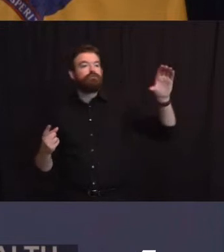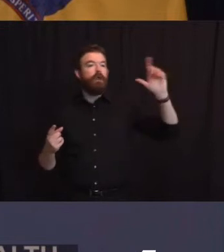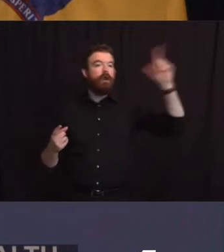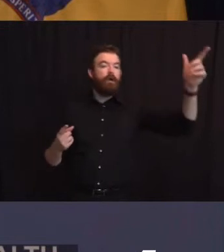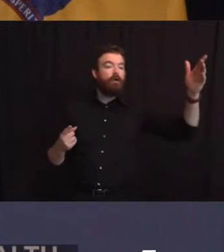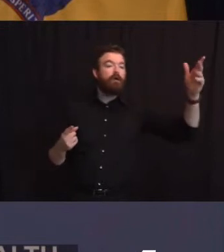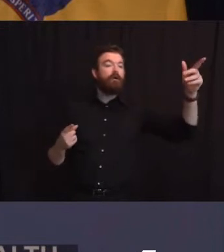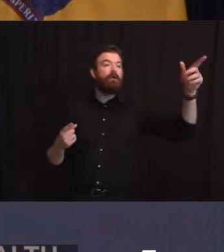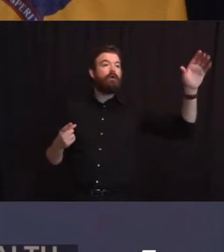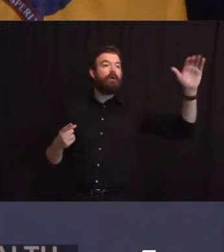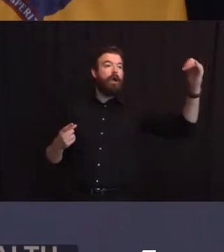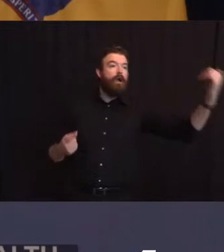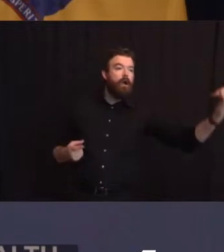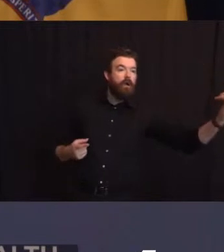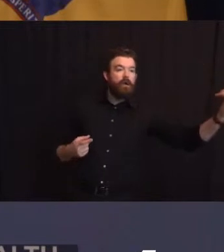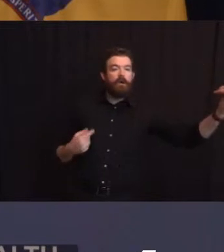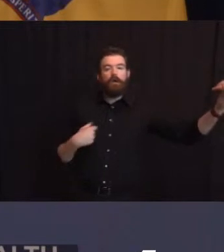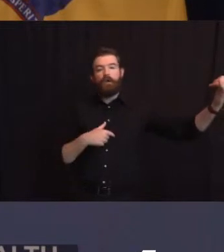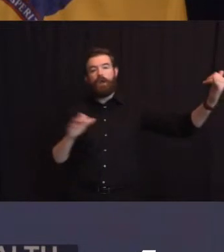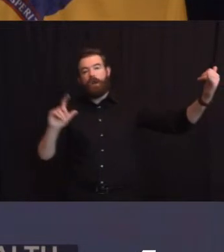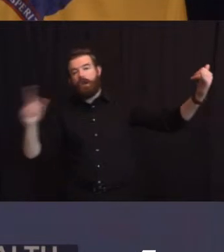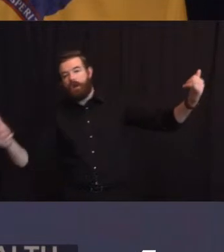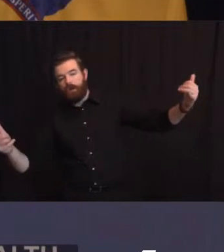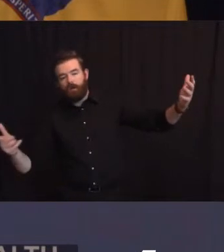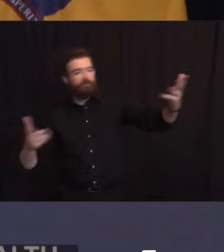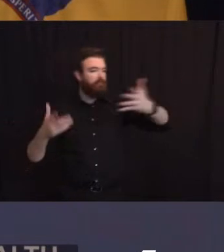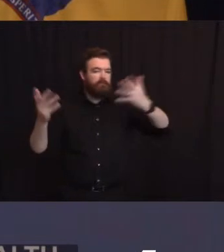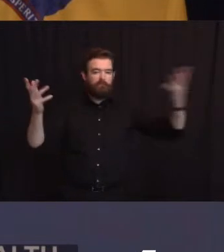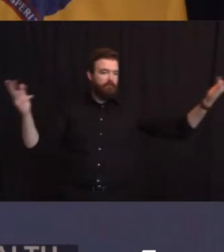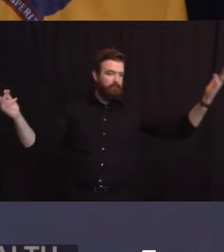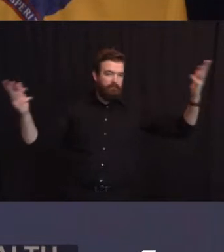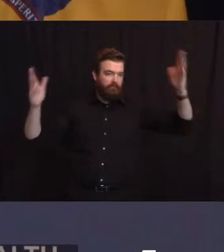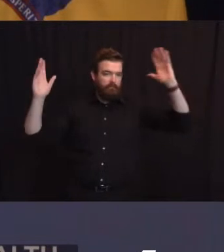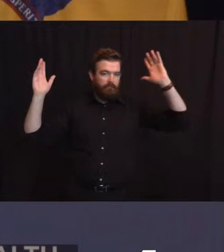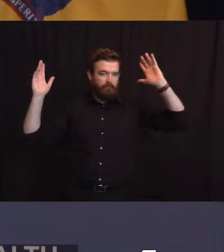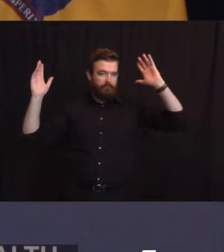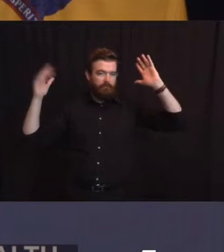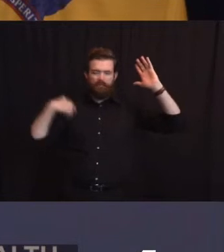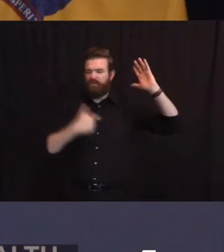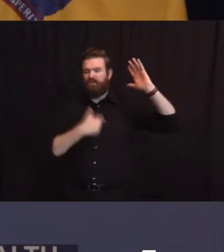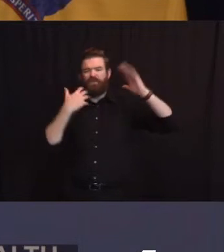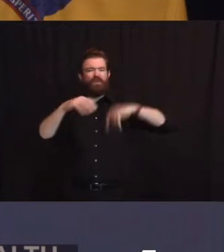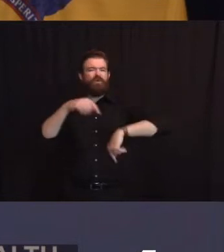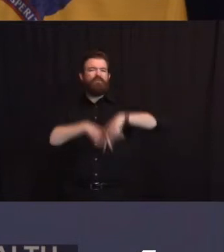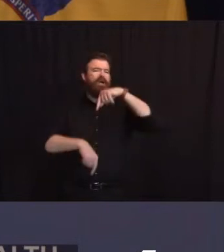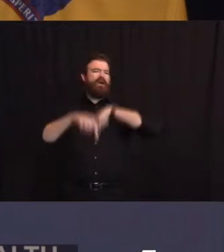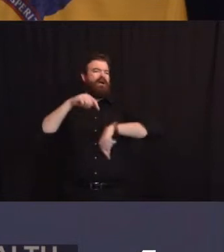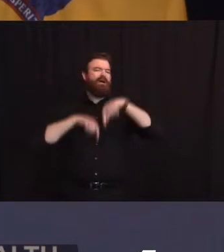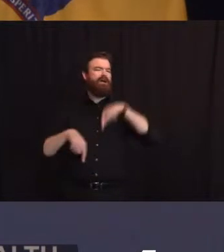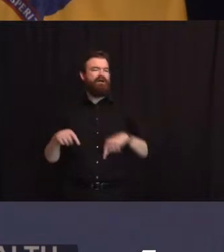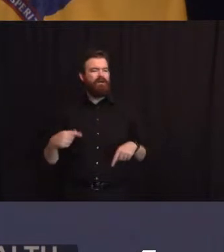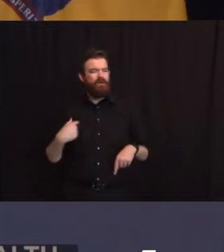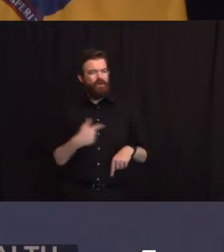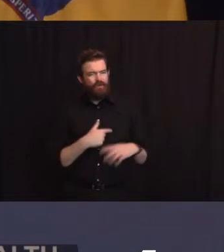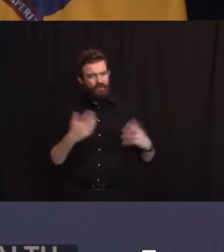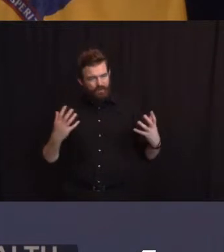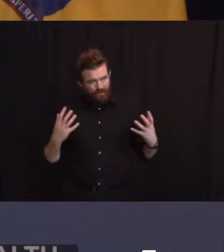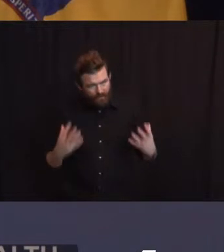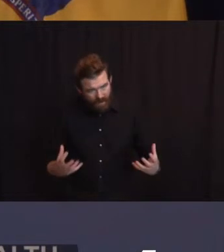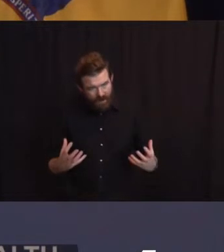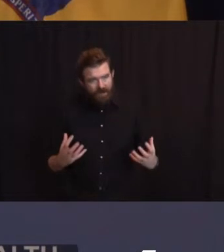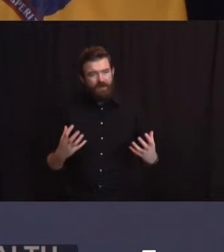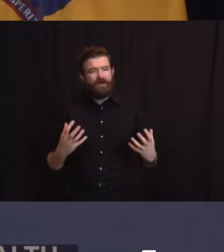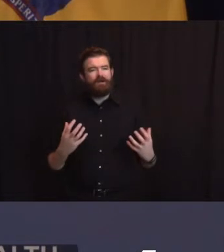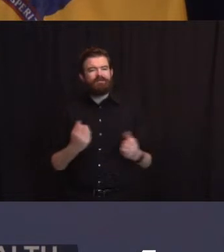start now. And we've got this thing on the run. If we could save one more life by leaving more time on the clock, it will have been